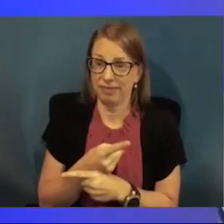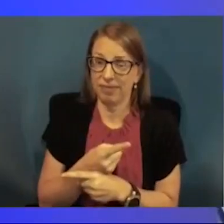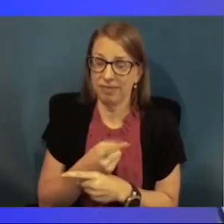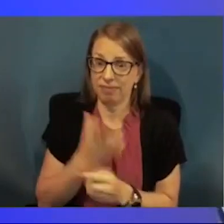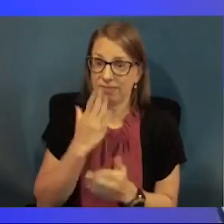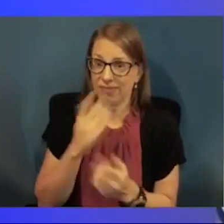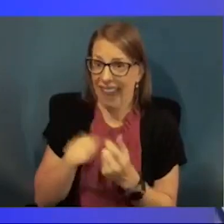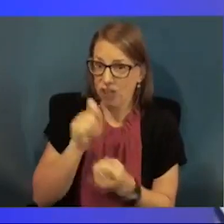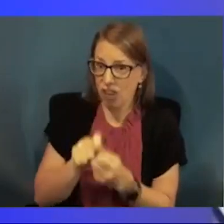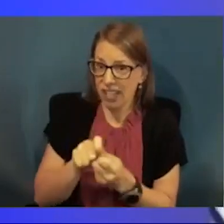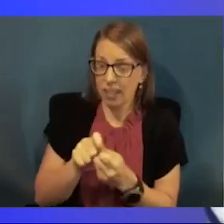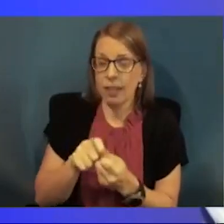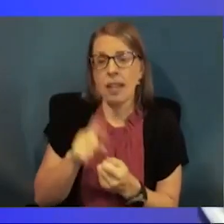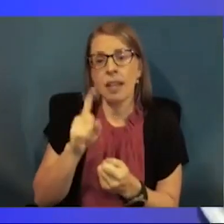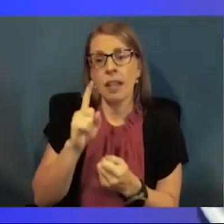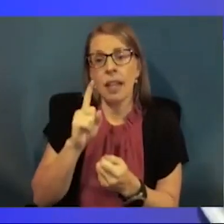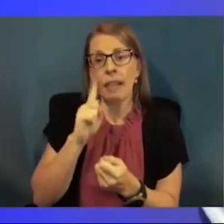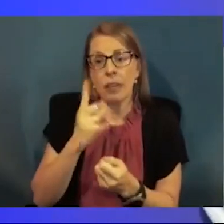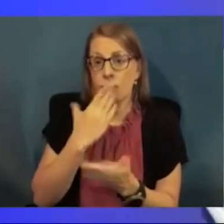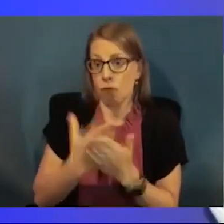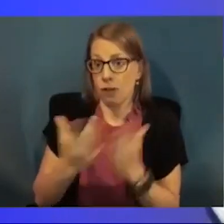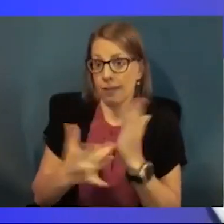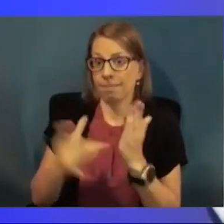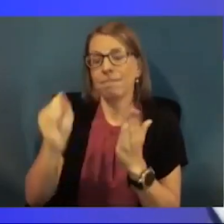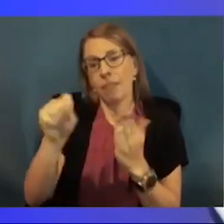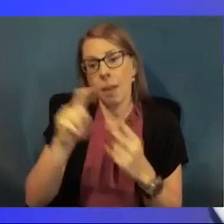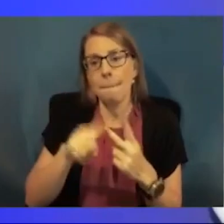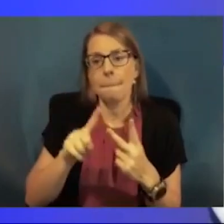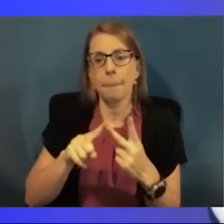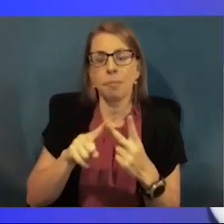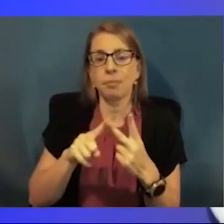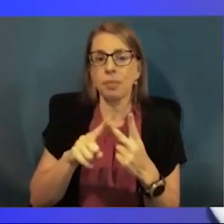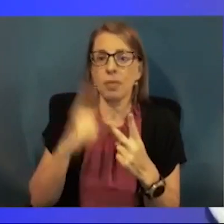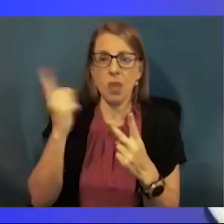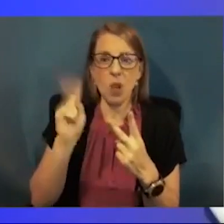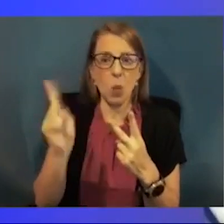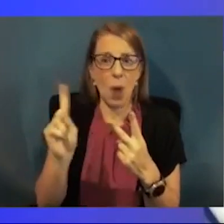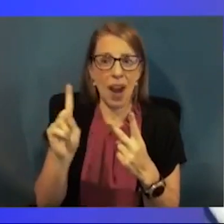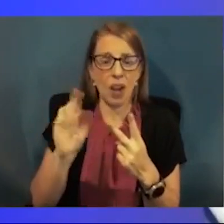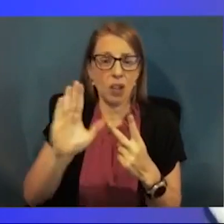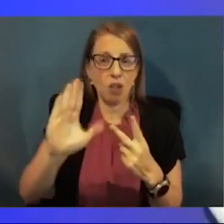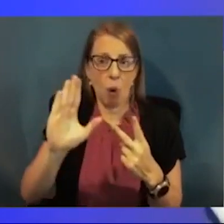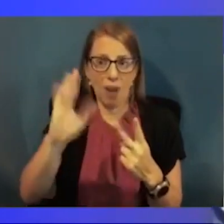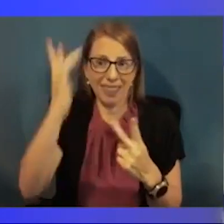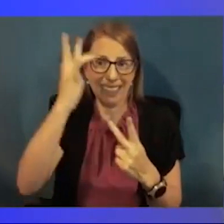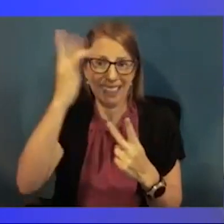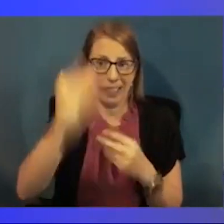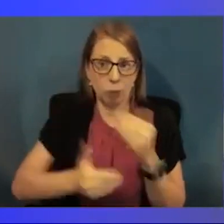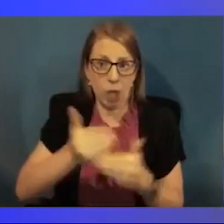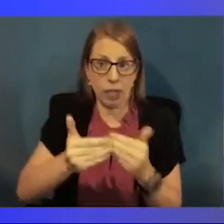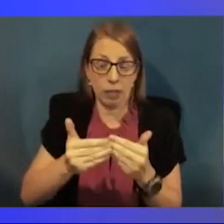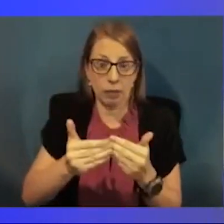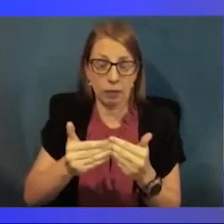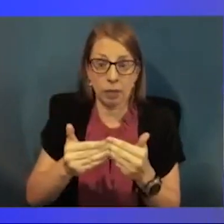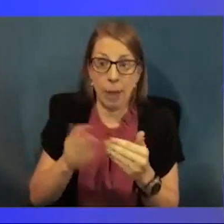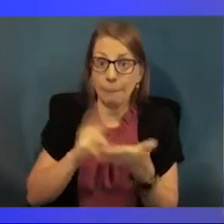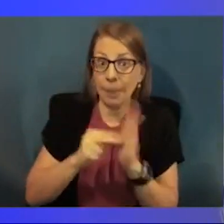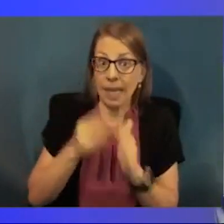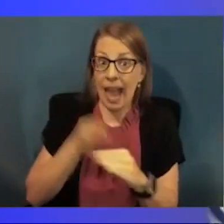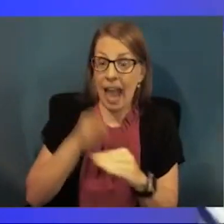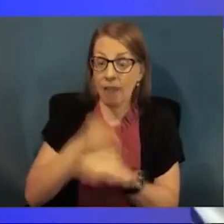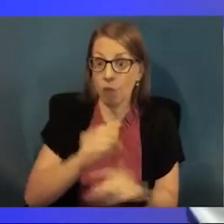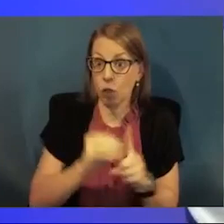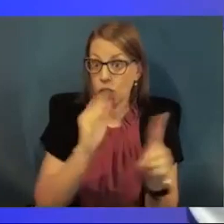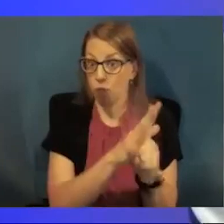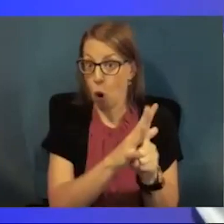so, yes. But I think you have to consider where are you at in that disease process? Are you just doing it after, say, maybe you got exposed?